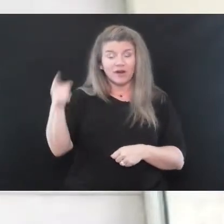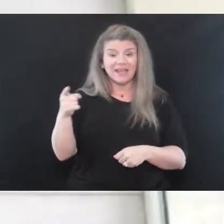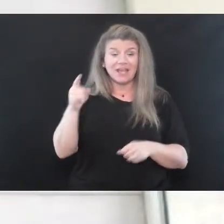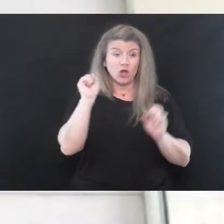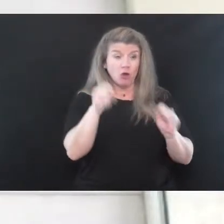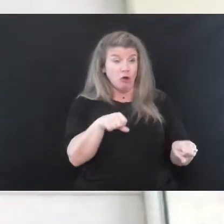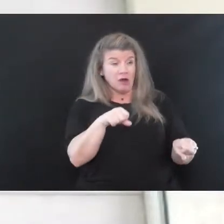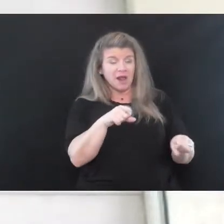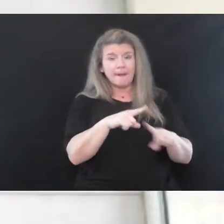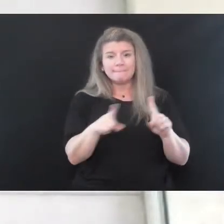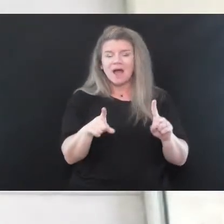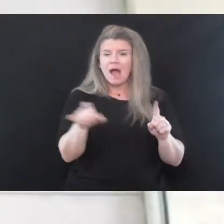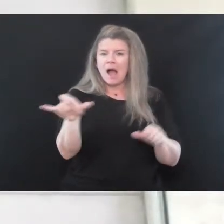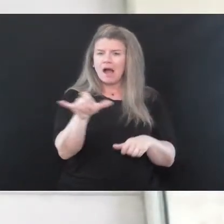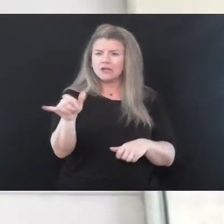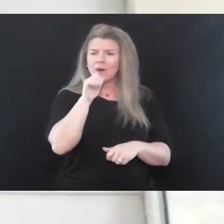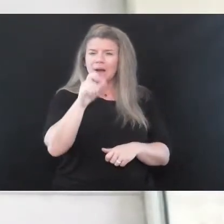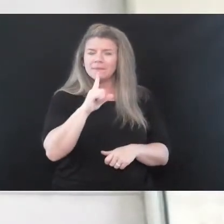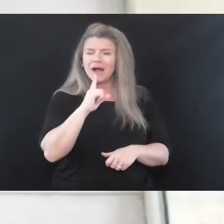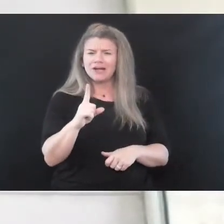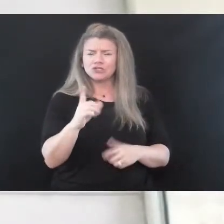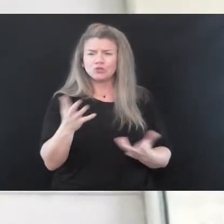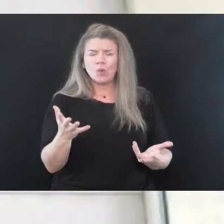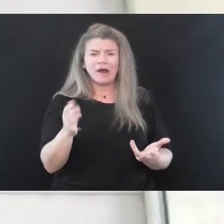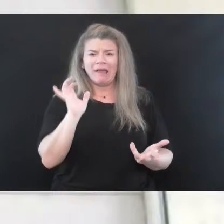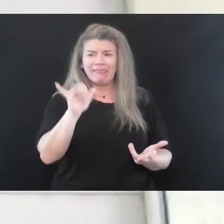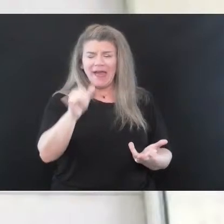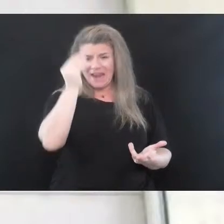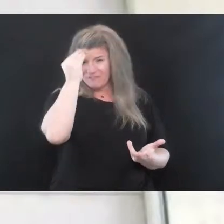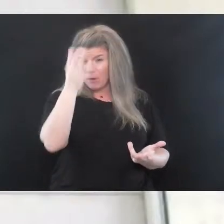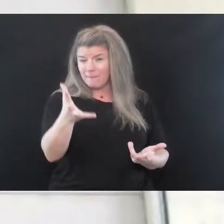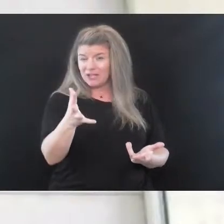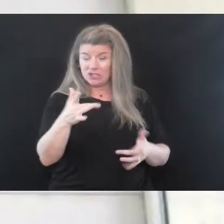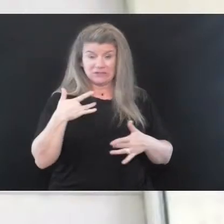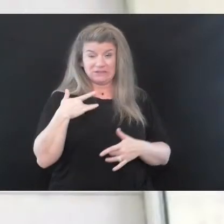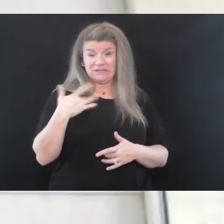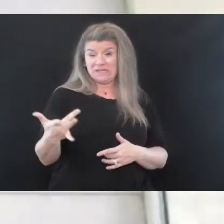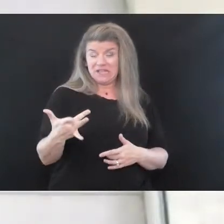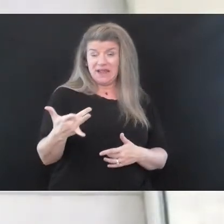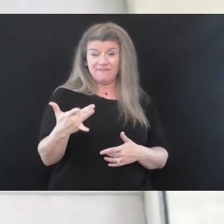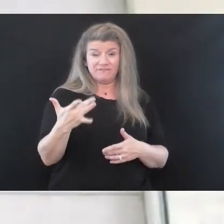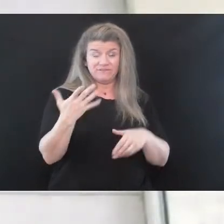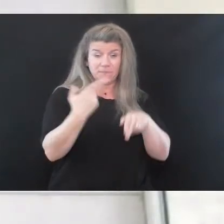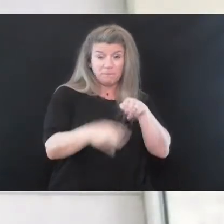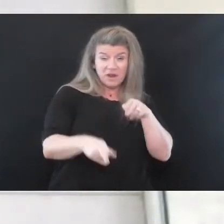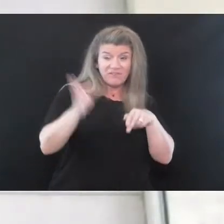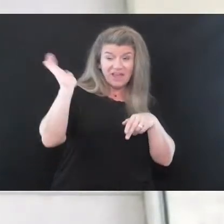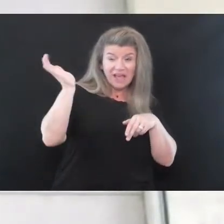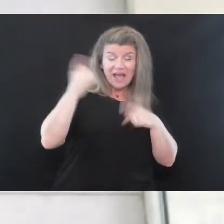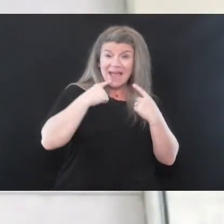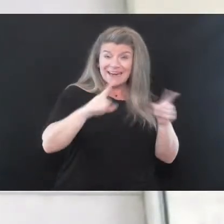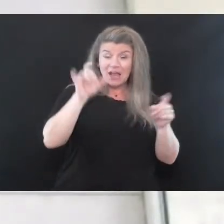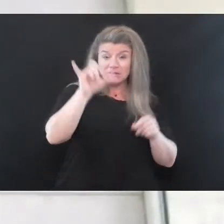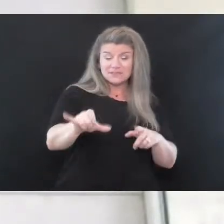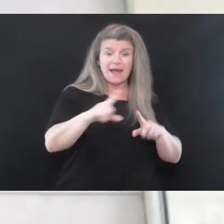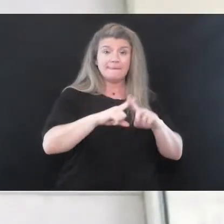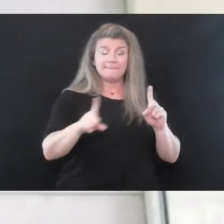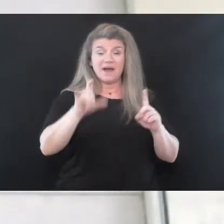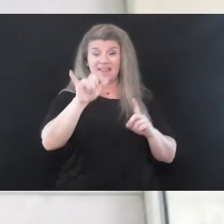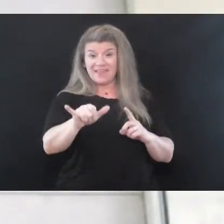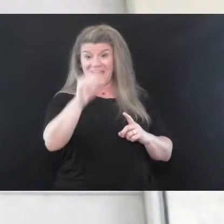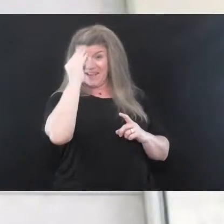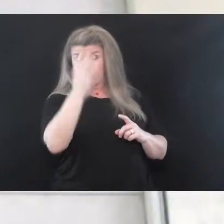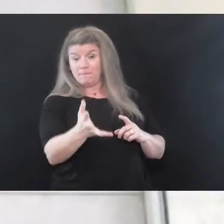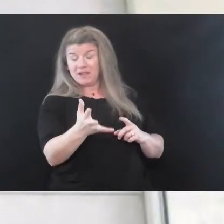could. But then also, I don't know how much sensitive information that is to give out on such a briefing as well. But as far as that information,